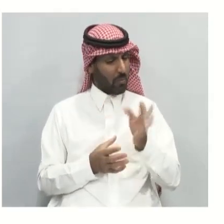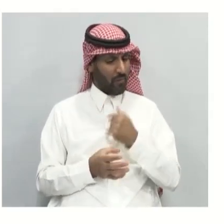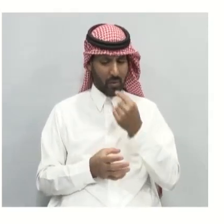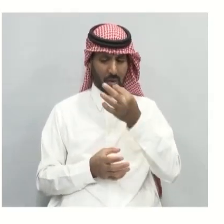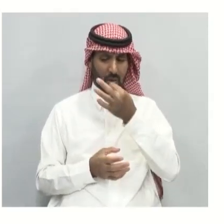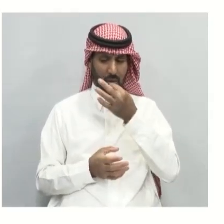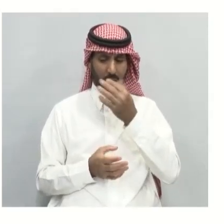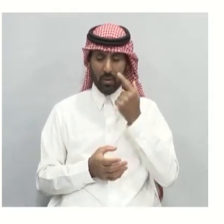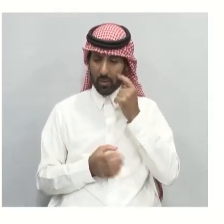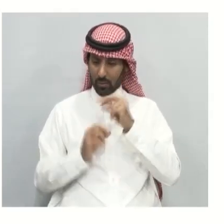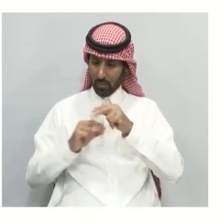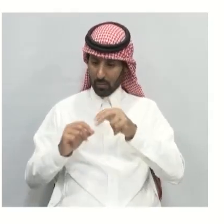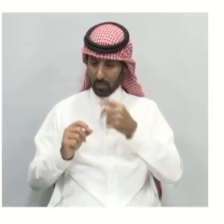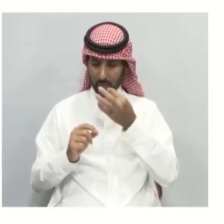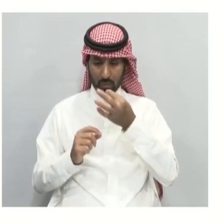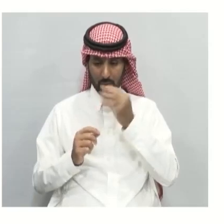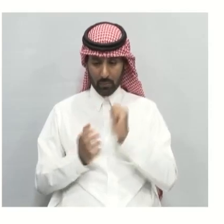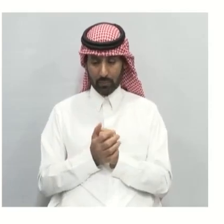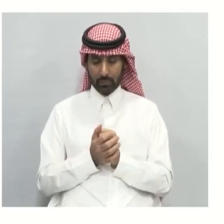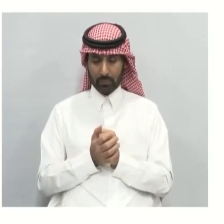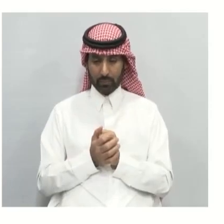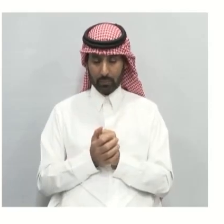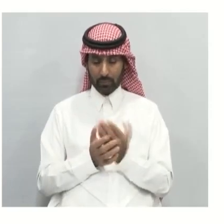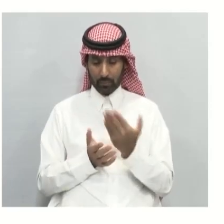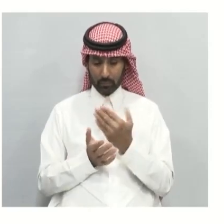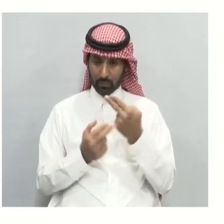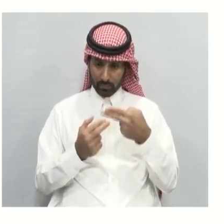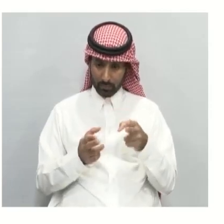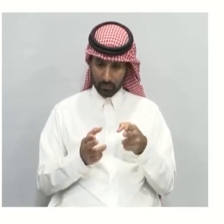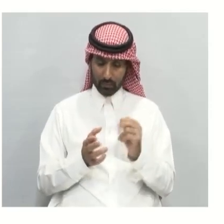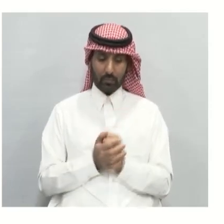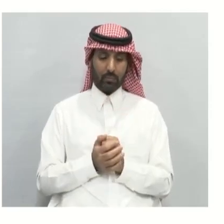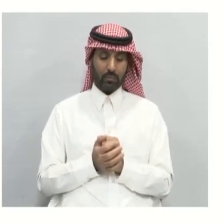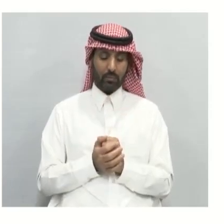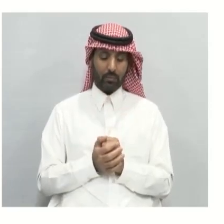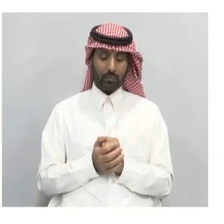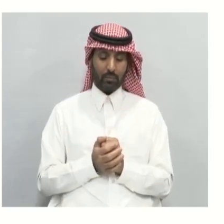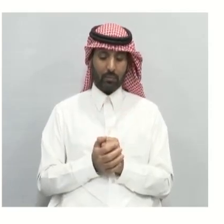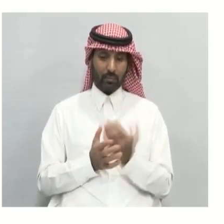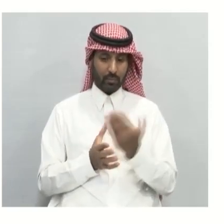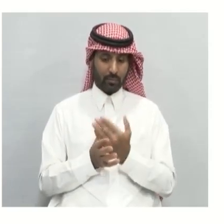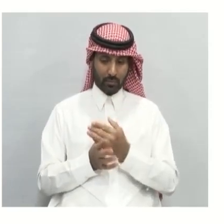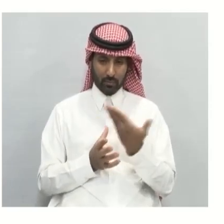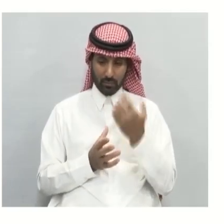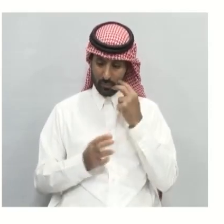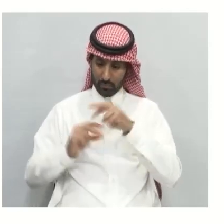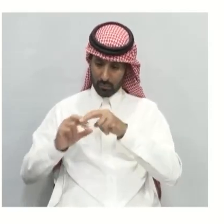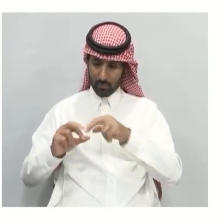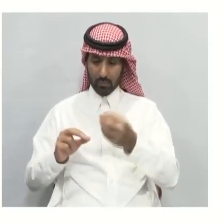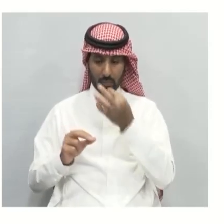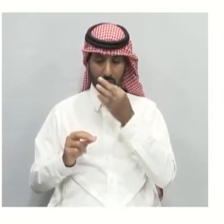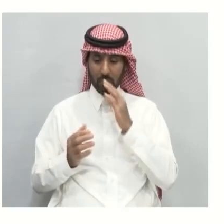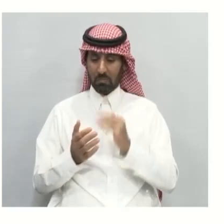because he discovered the penicillin. Do you agree? I guess yes. Because he discovered the penicillin, many